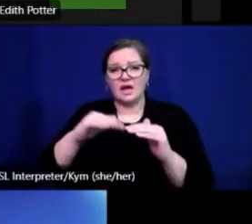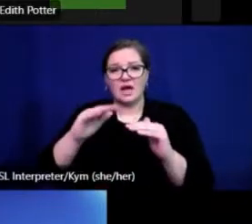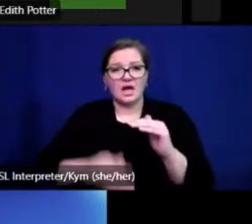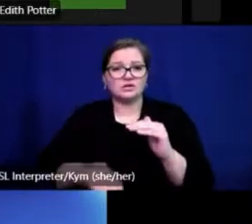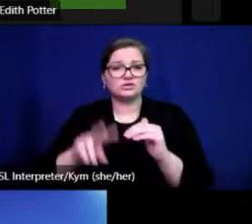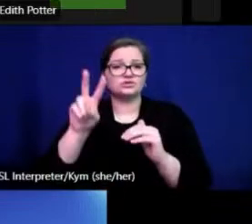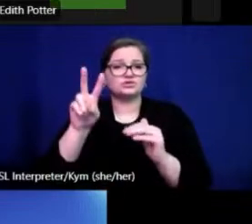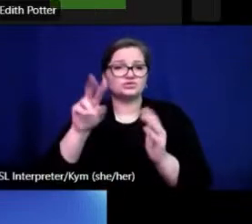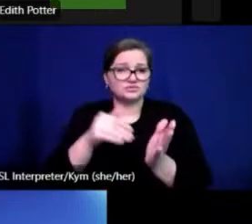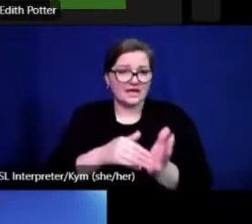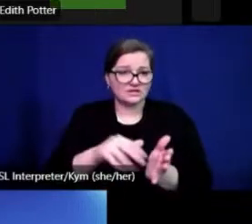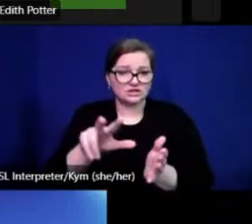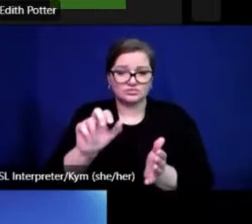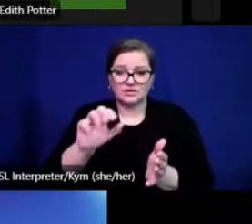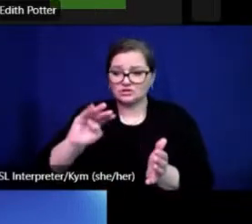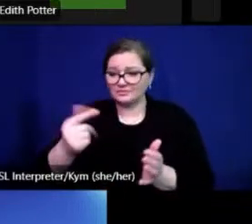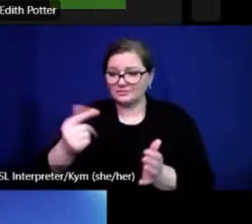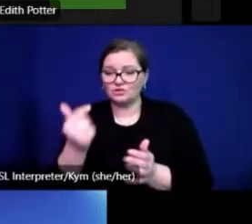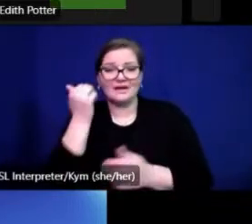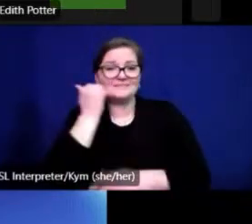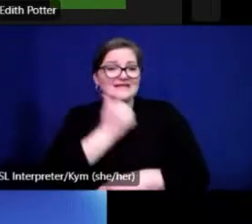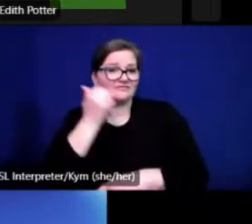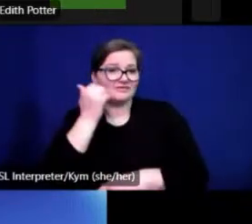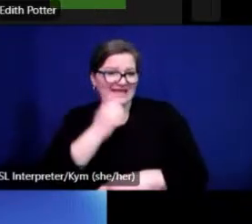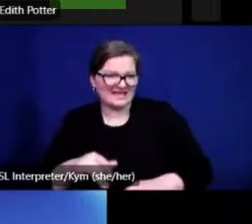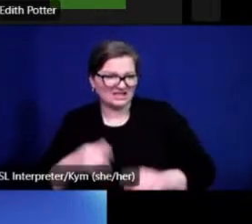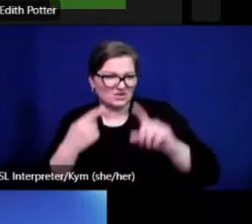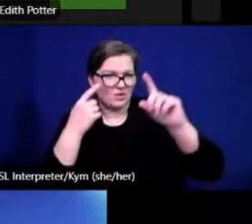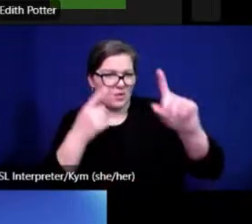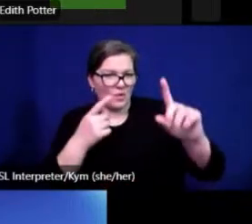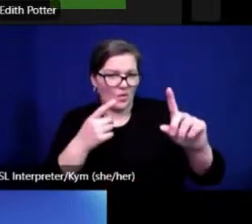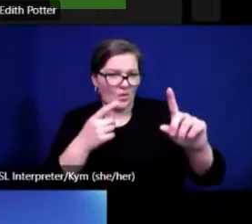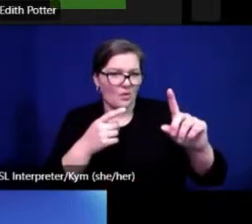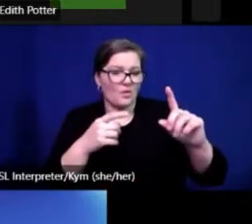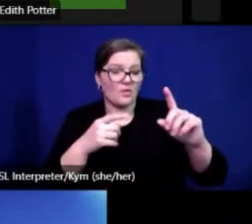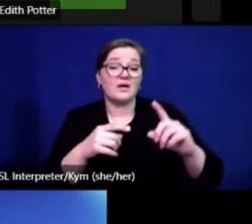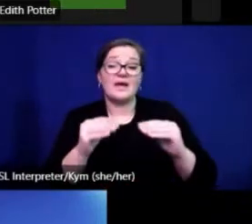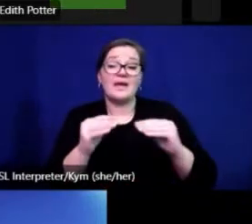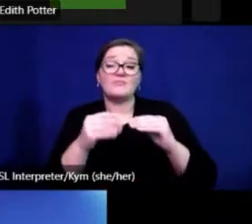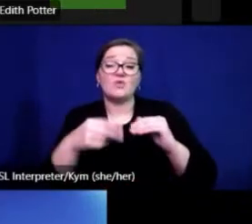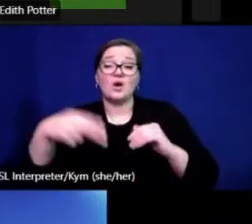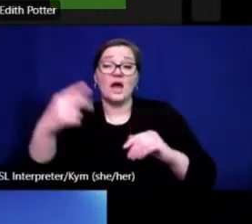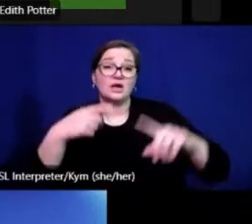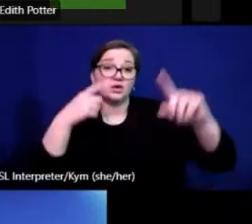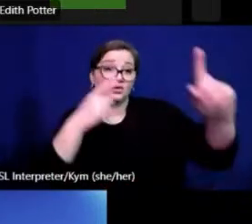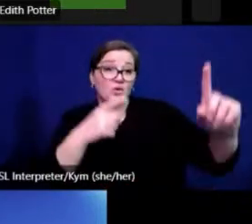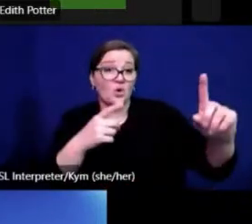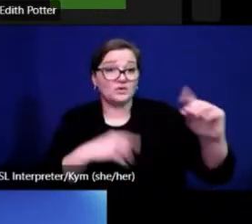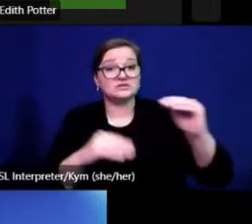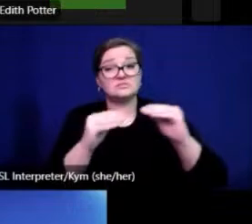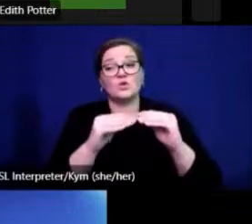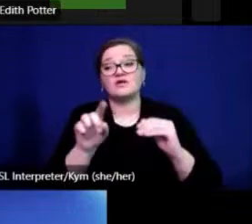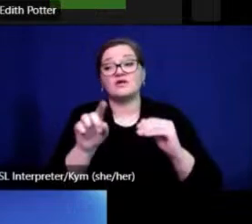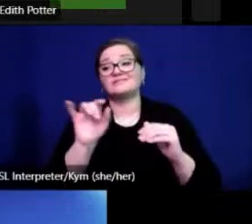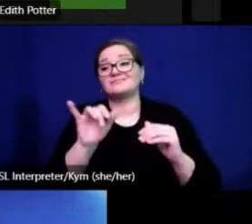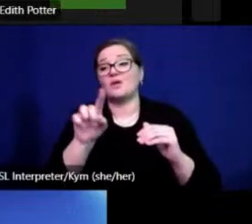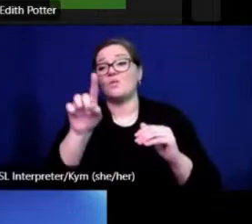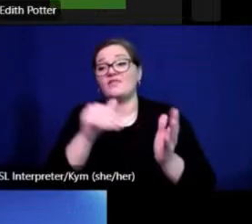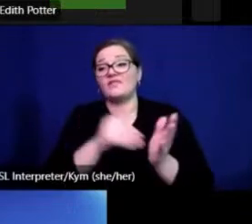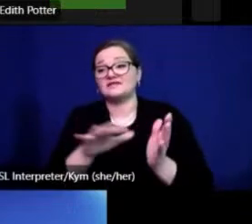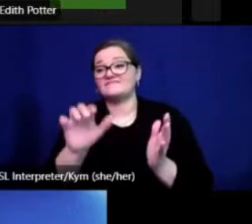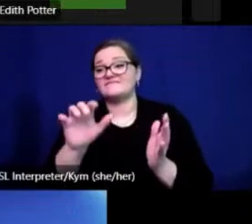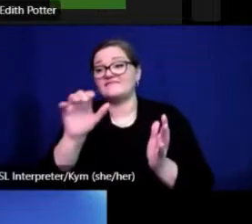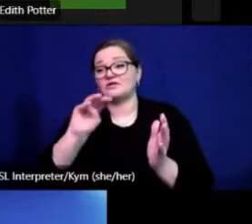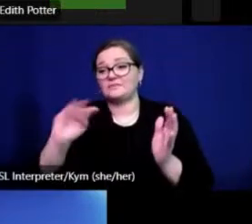2,300 milligrams per day. And a higher goal than that is even to go towards 1,500 milligrams